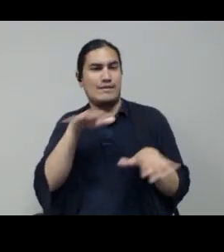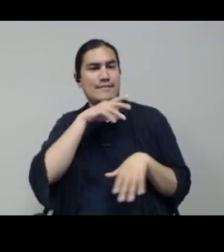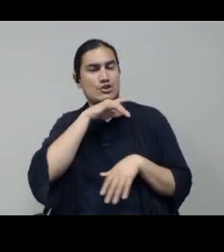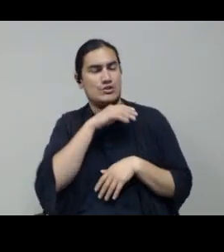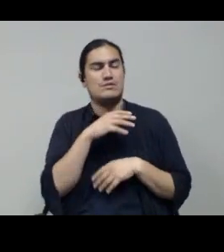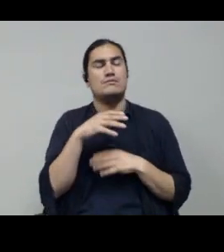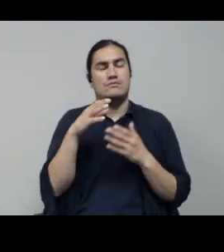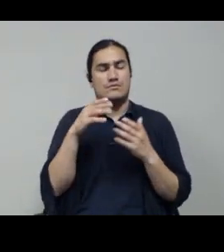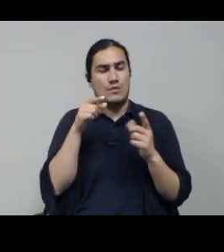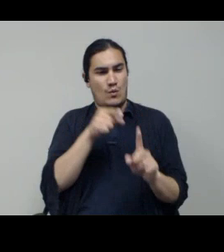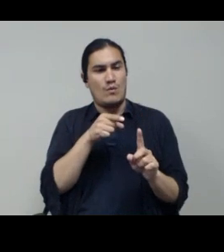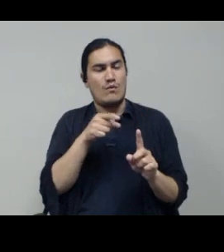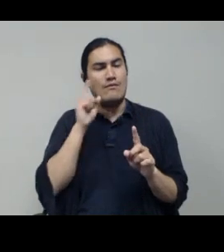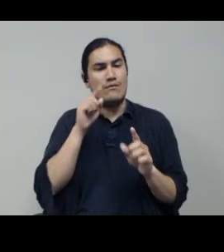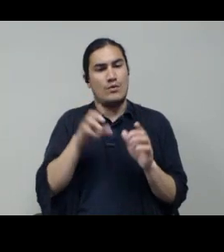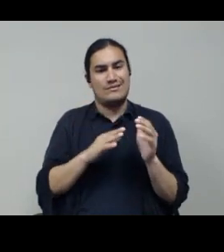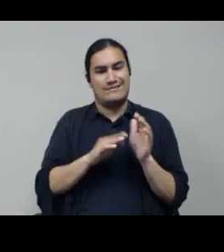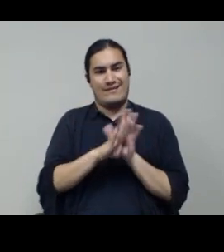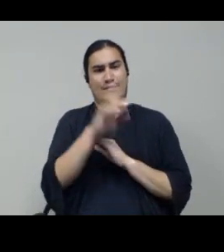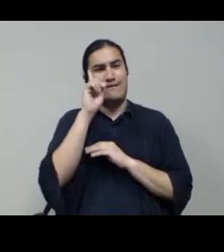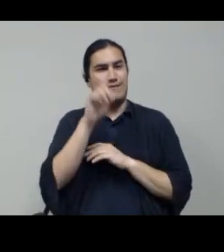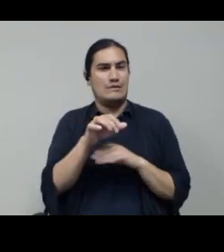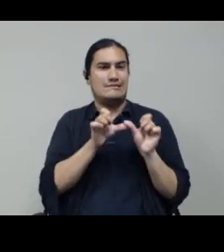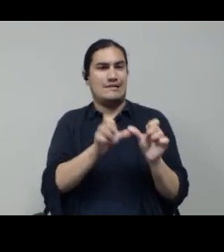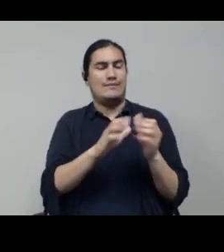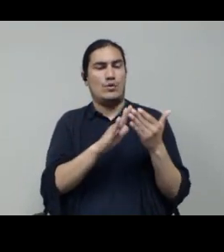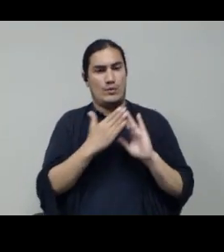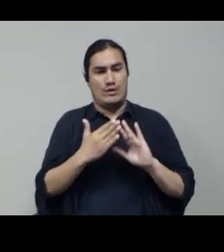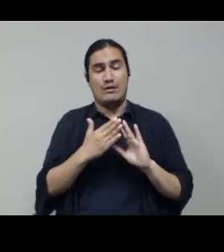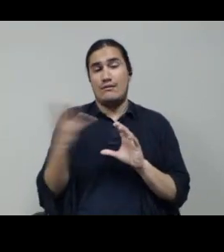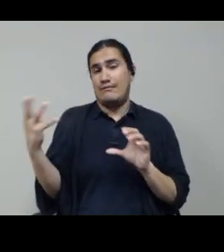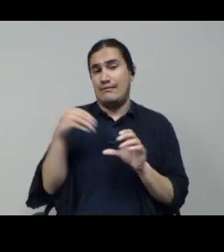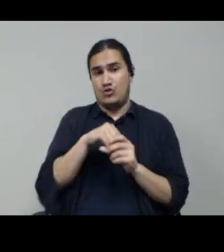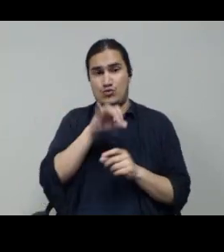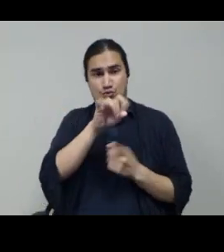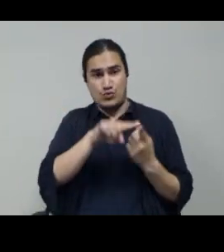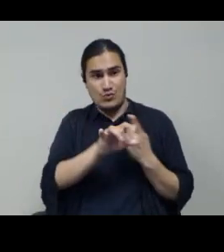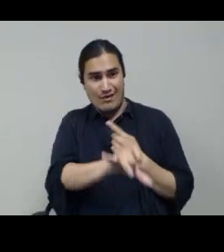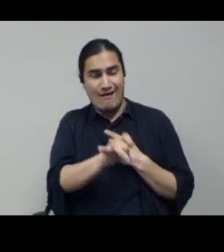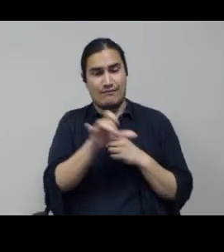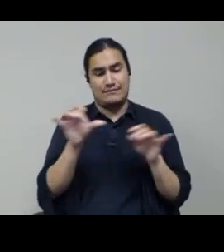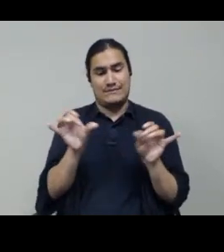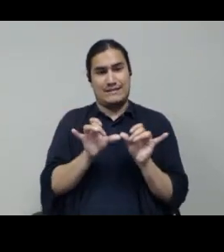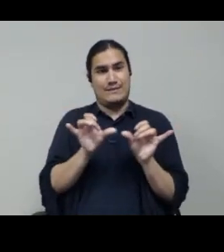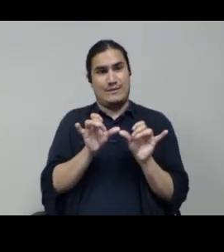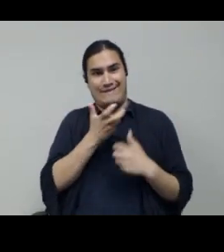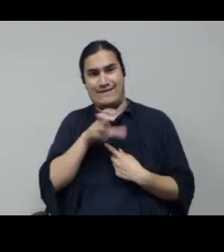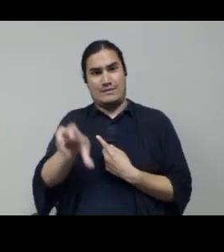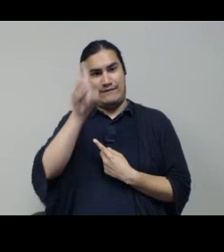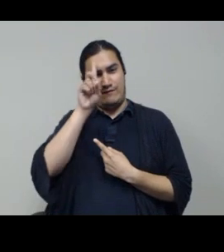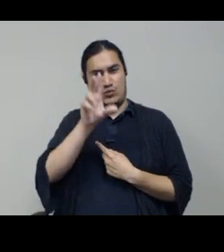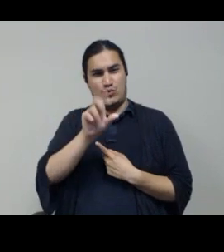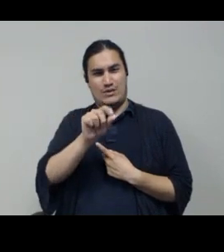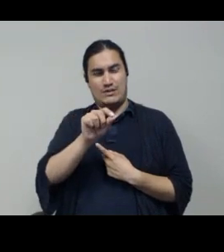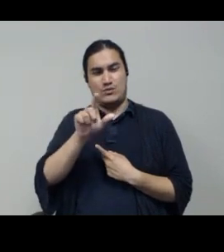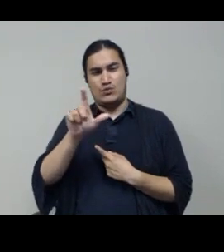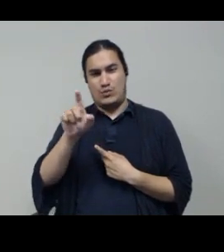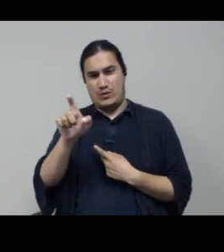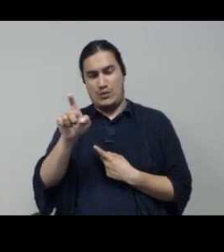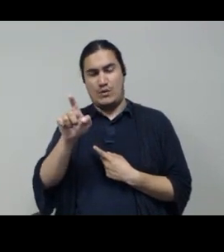for the development of sustainable communities. In addition to the sizable investments proposed in 2021 and the governor's